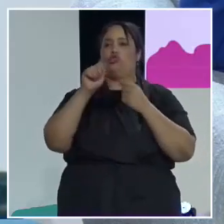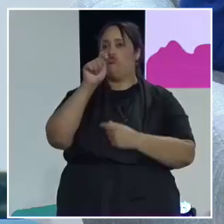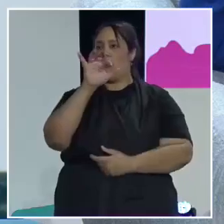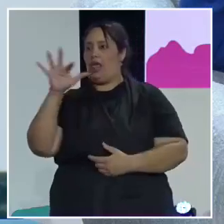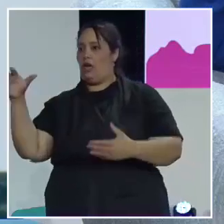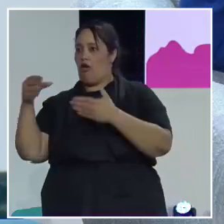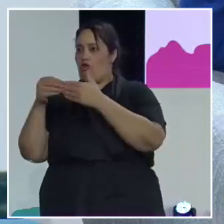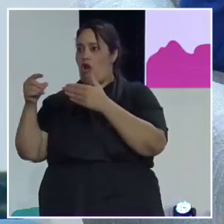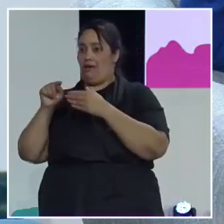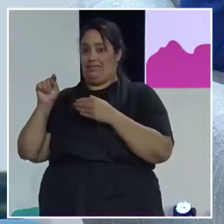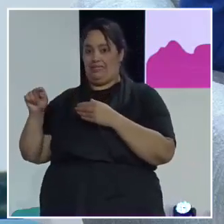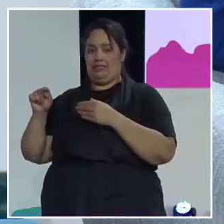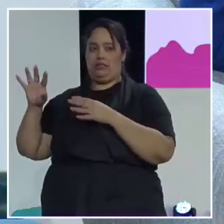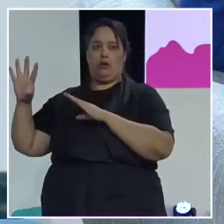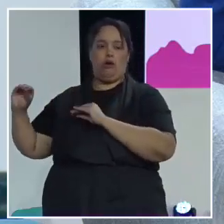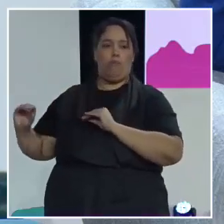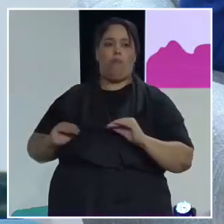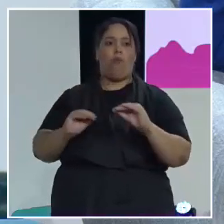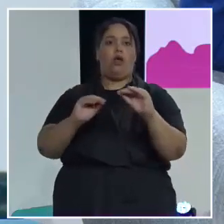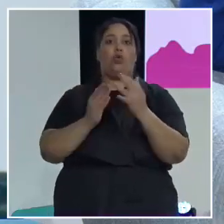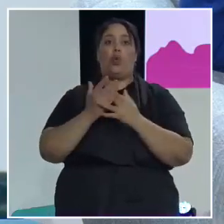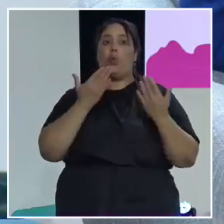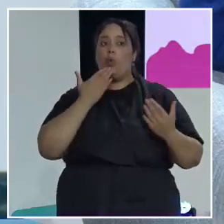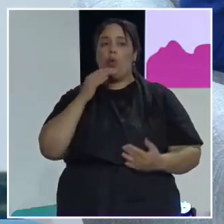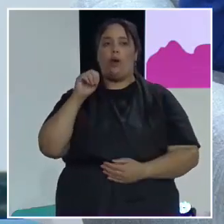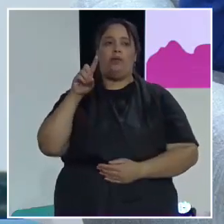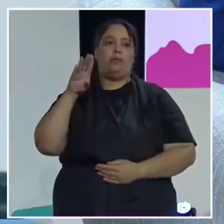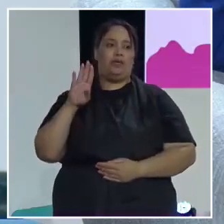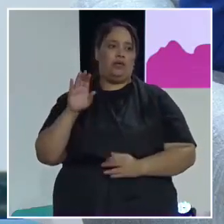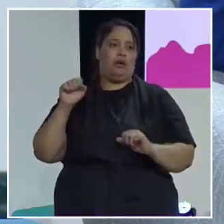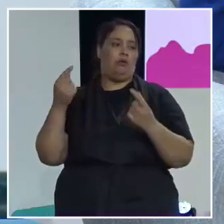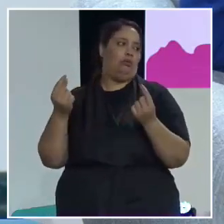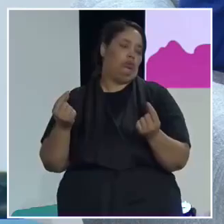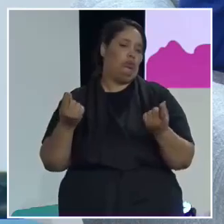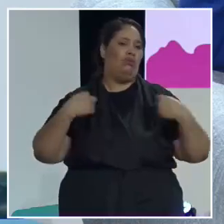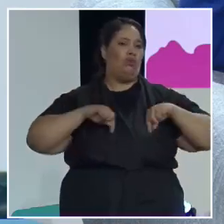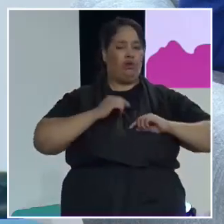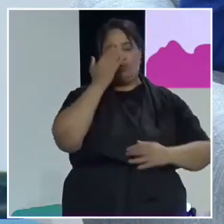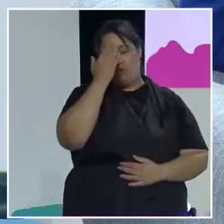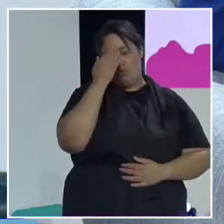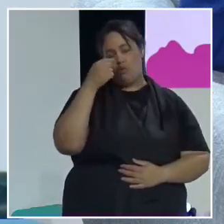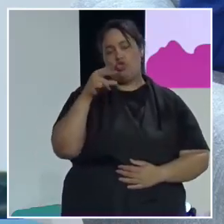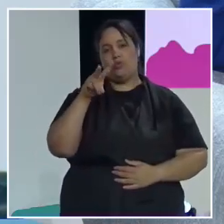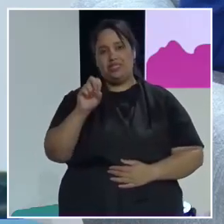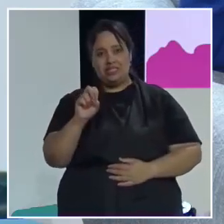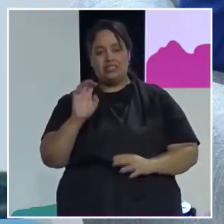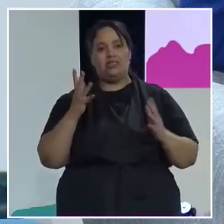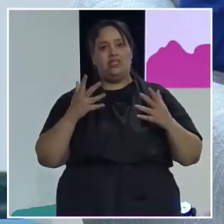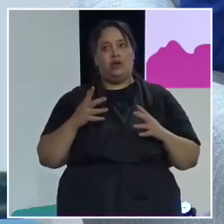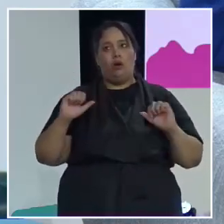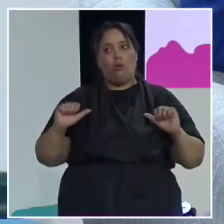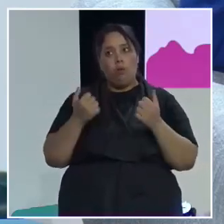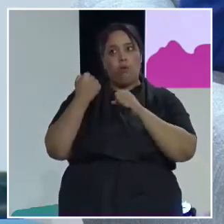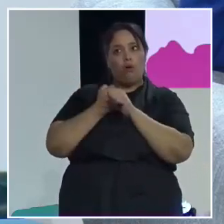be mobilized by the MDBs right now. We all know this. The G20 has done remarkable work